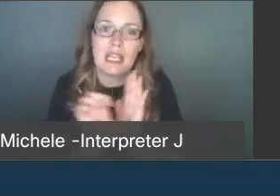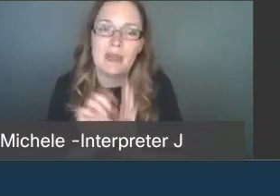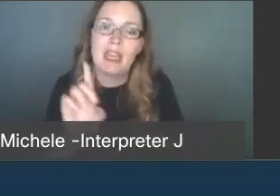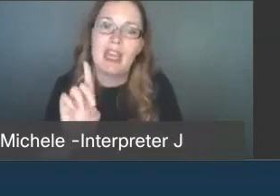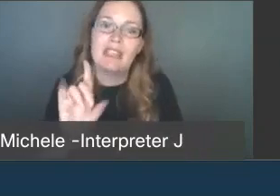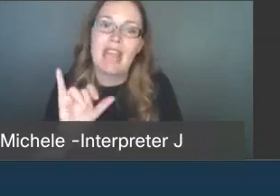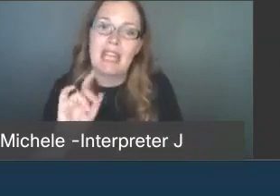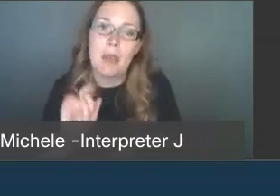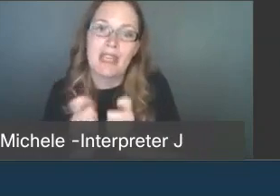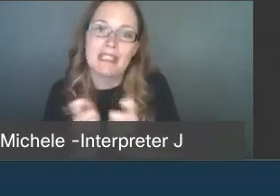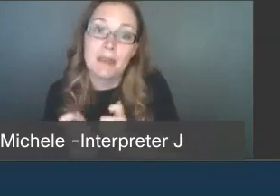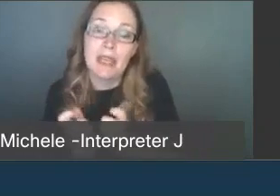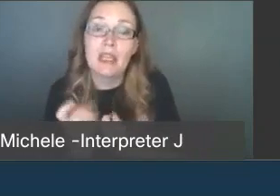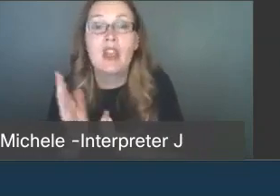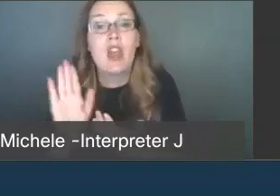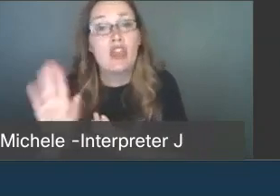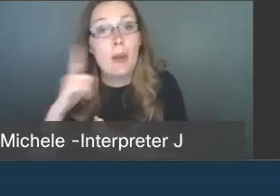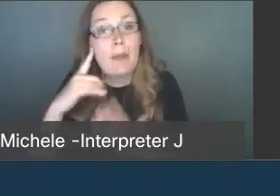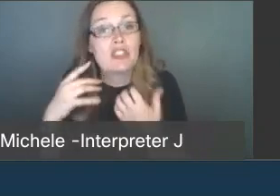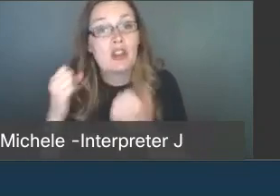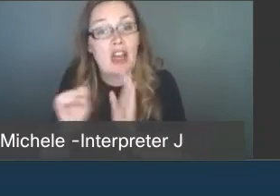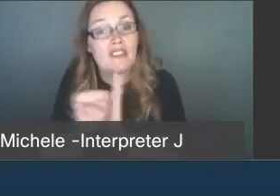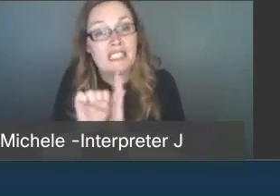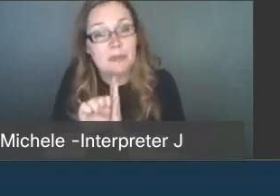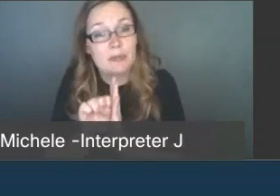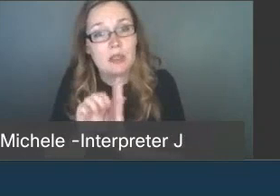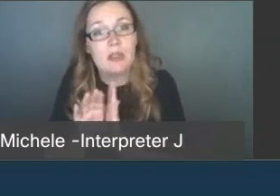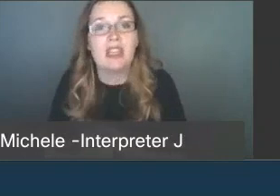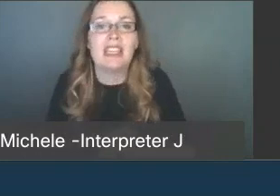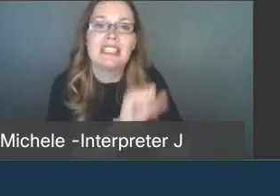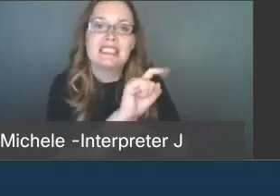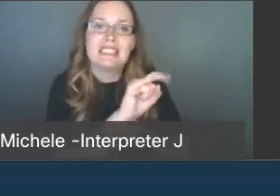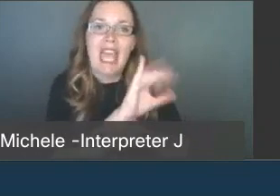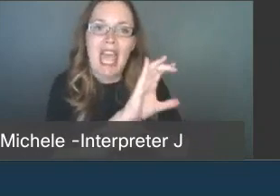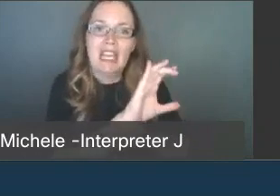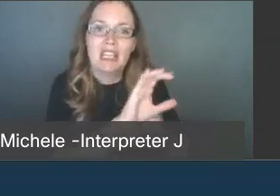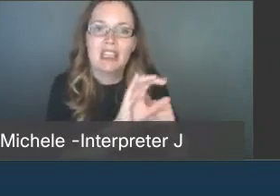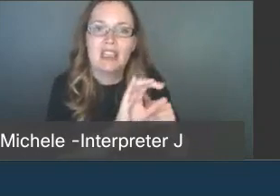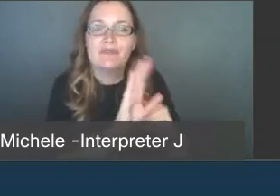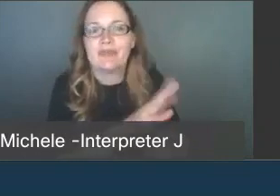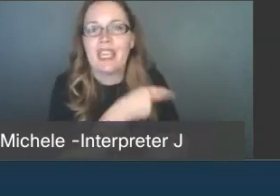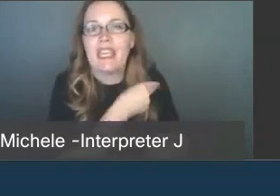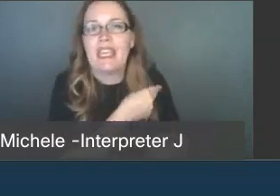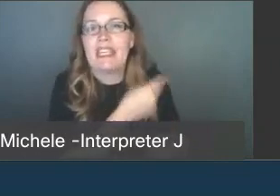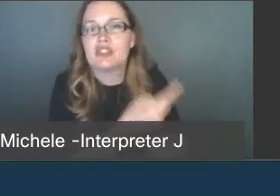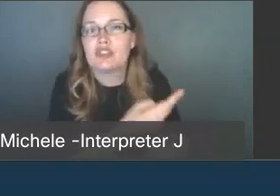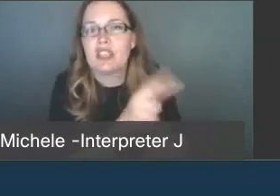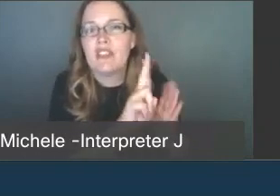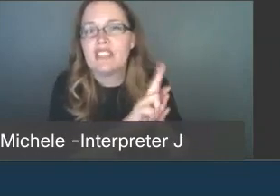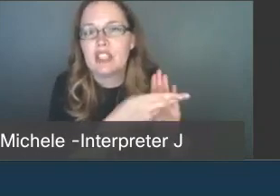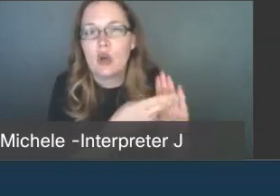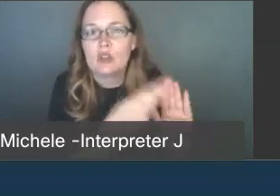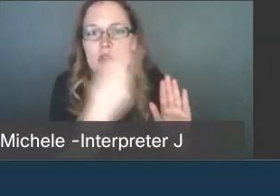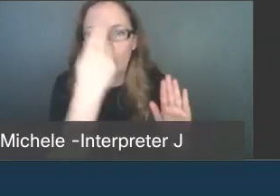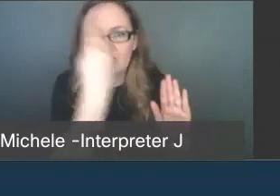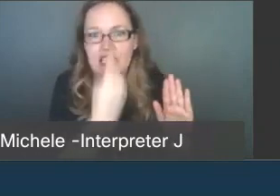dynamic might be mental health symptoms, and an example of static might be a history of diagnosis with schizophrenia